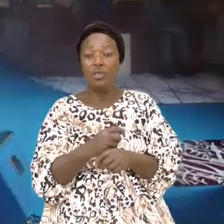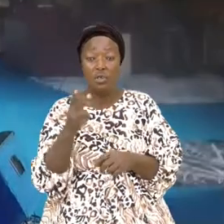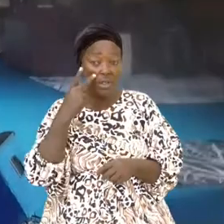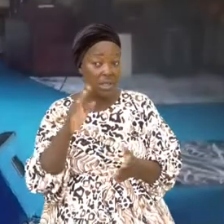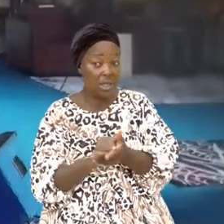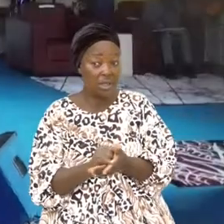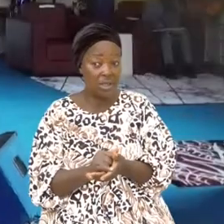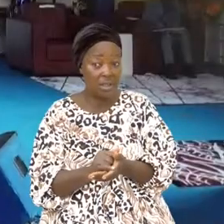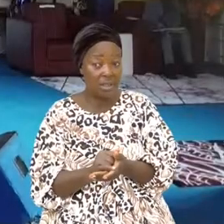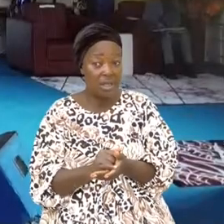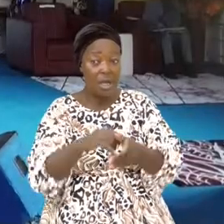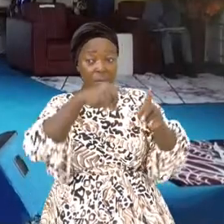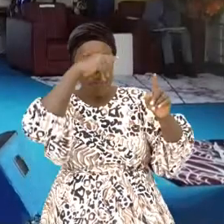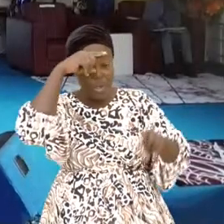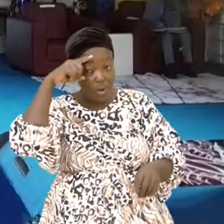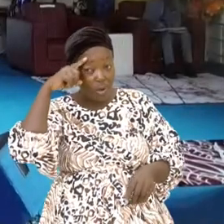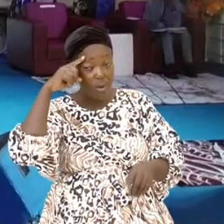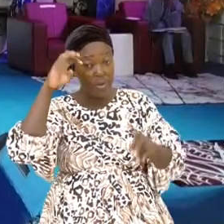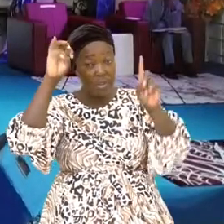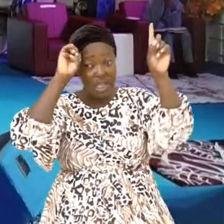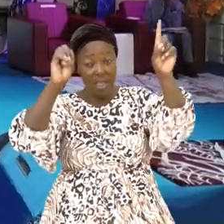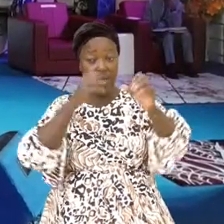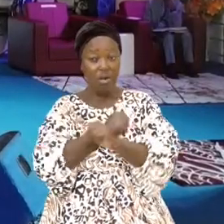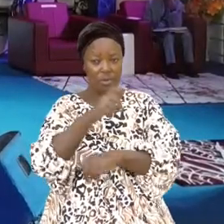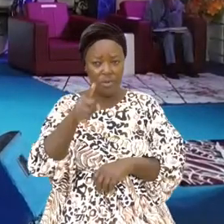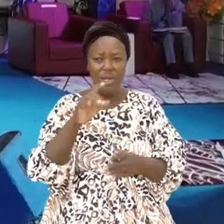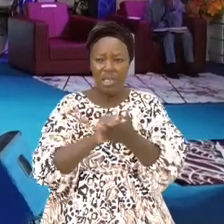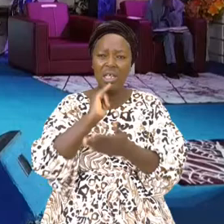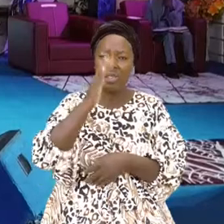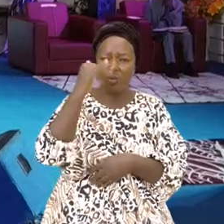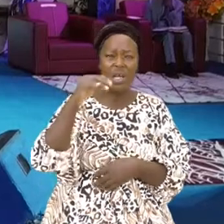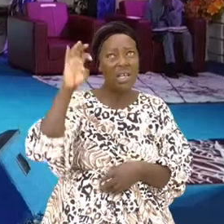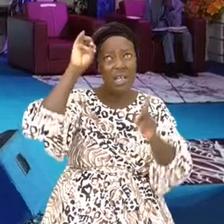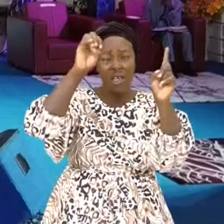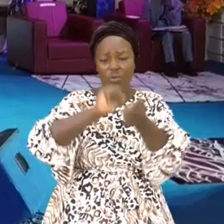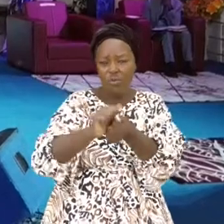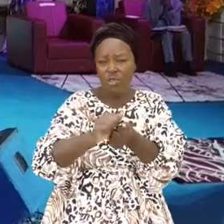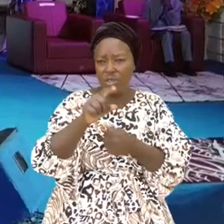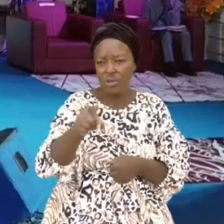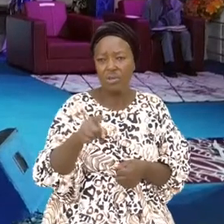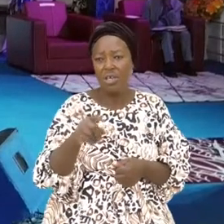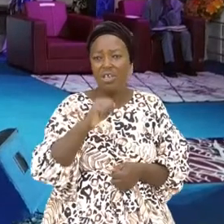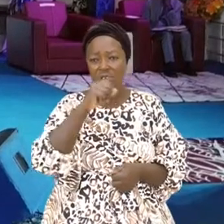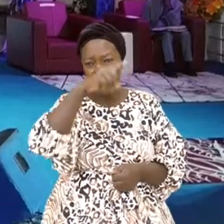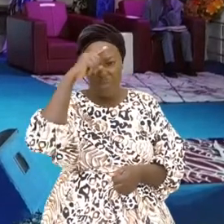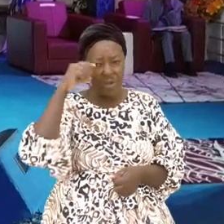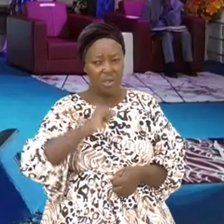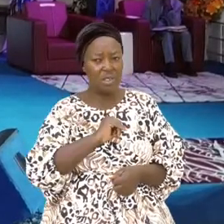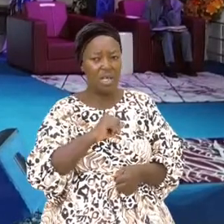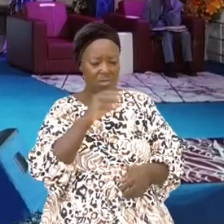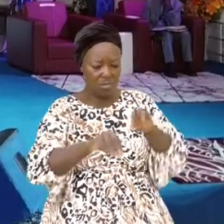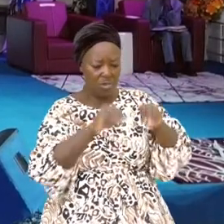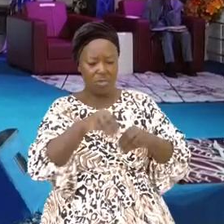that? Because he loves you, that's why he washes you. It's not because I contributed